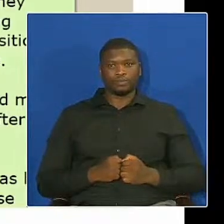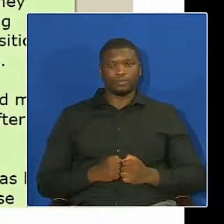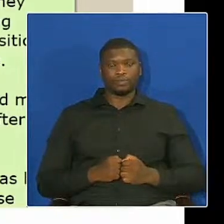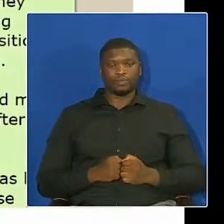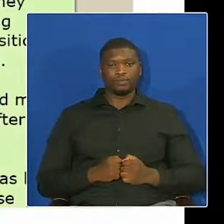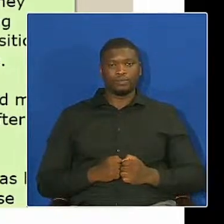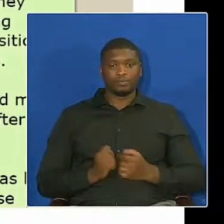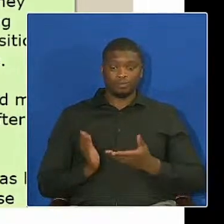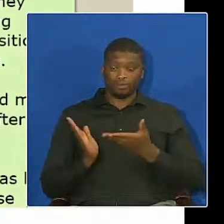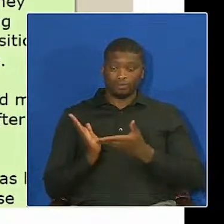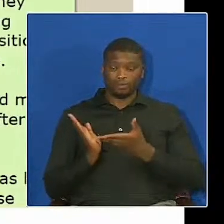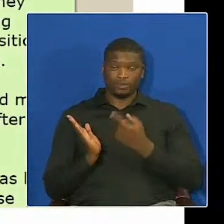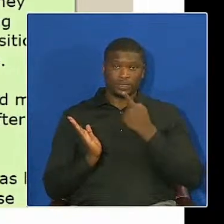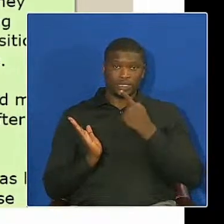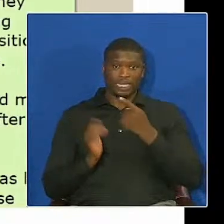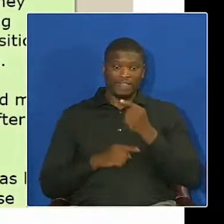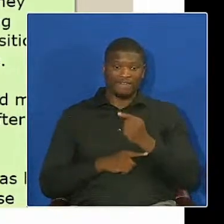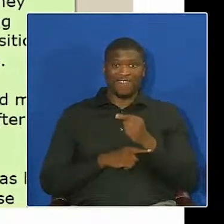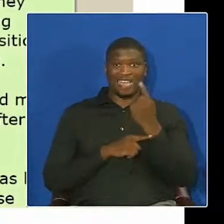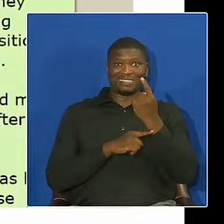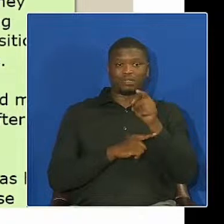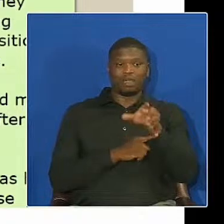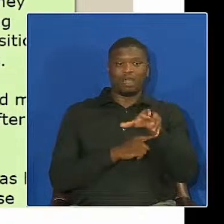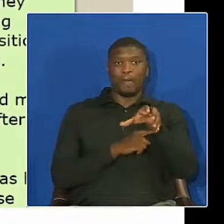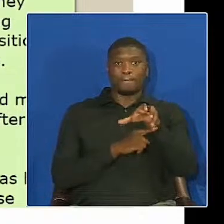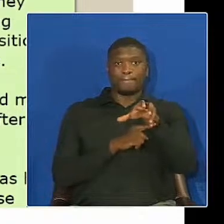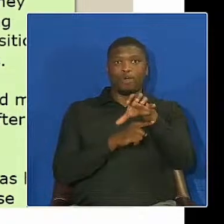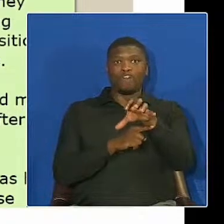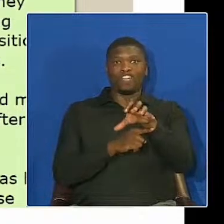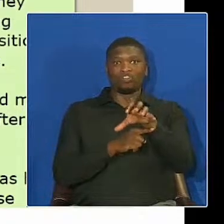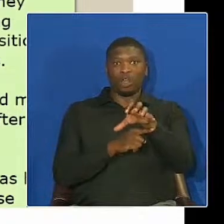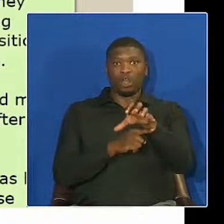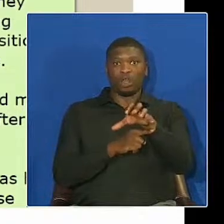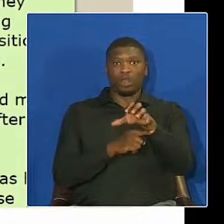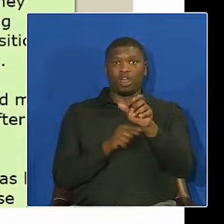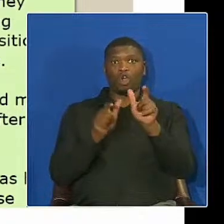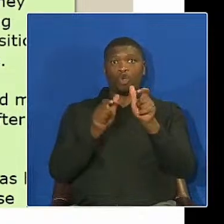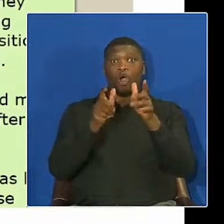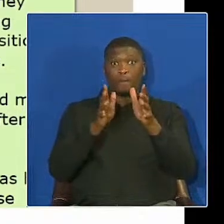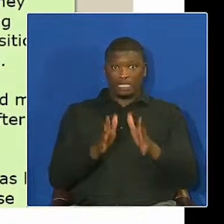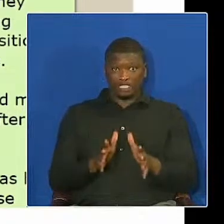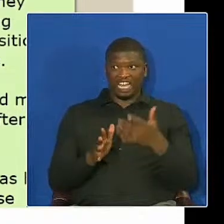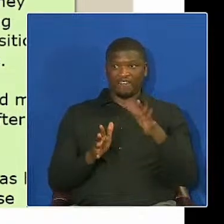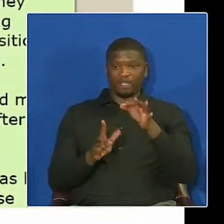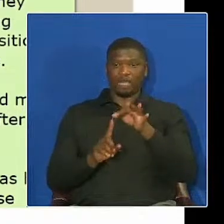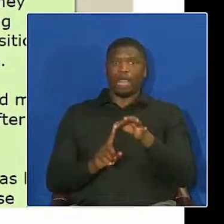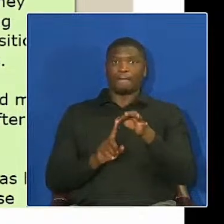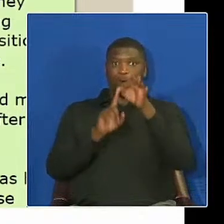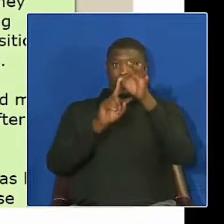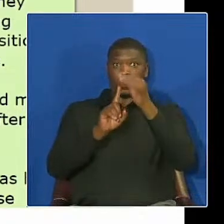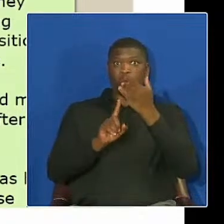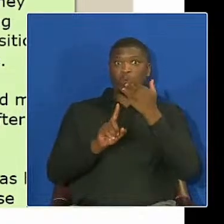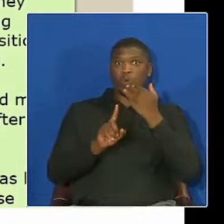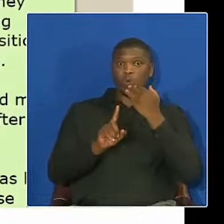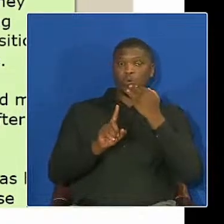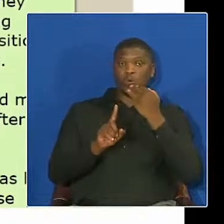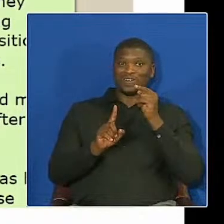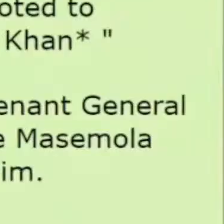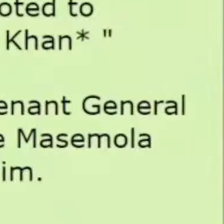first that the provincial commissioner was appointed by you to chair that departmental